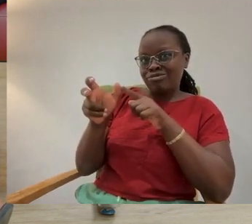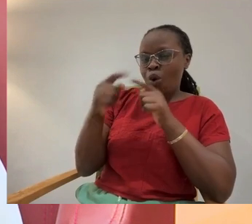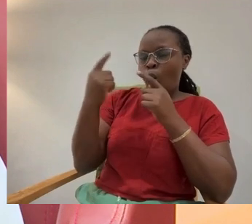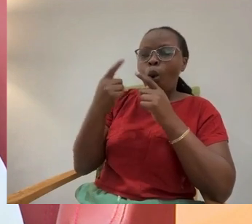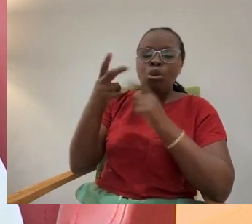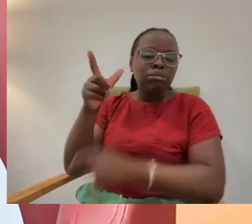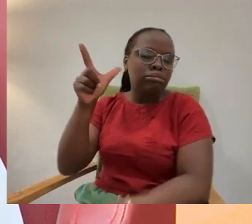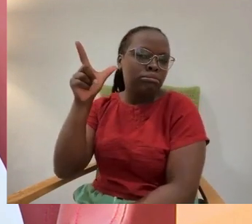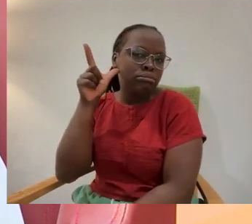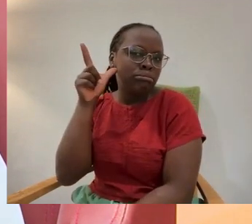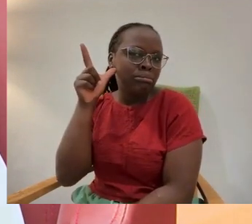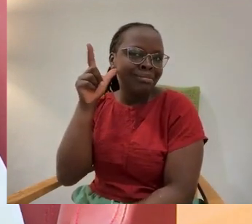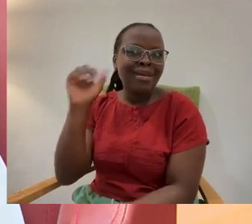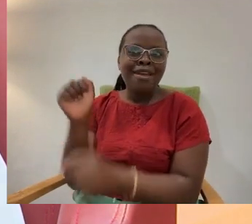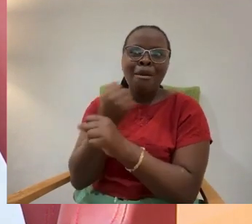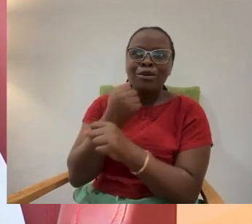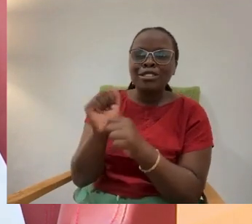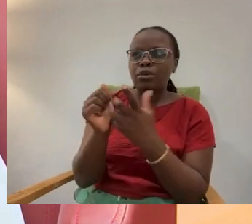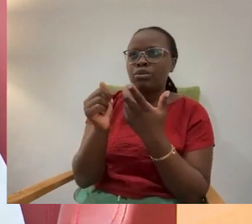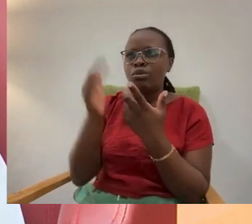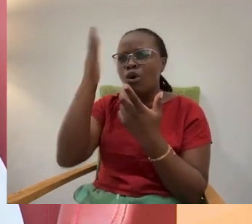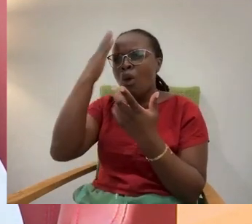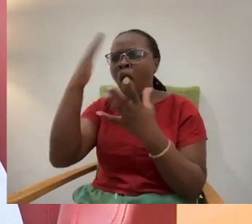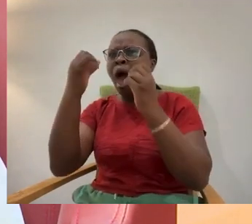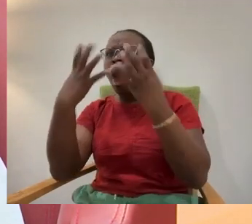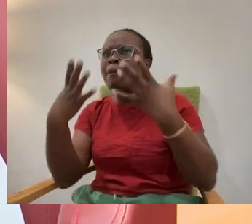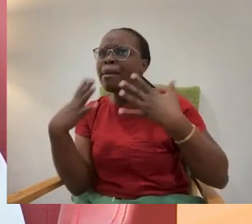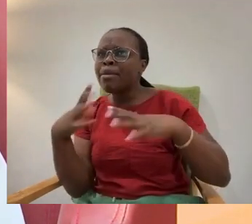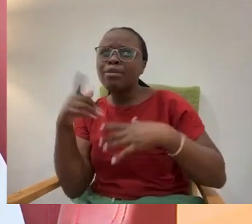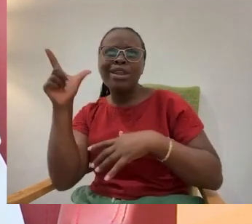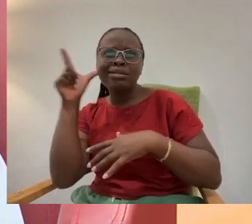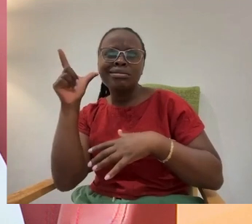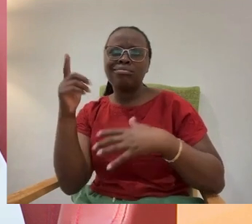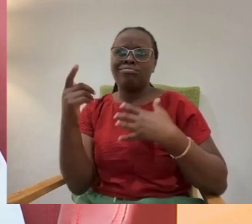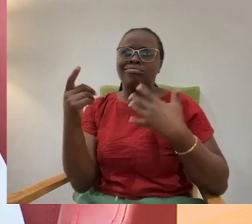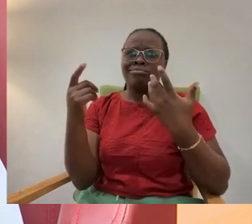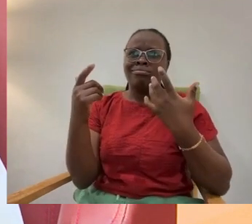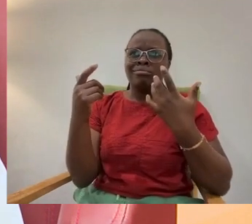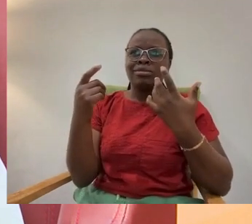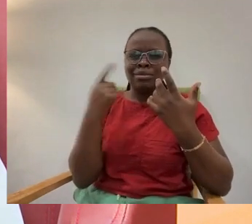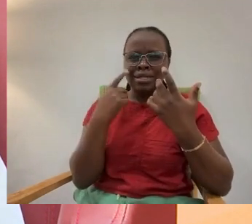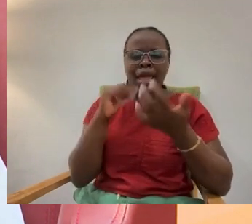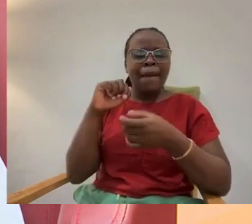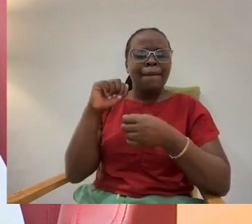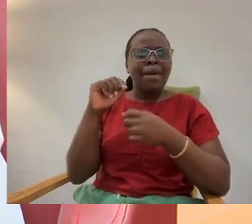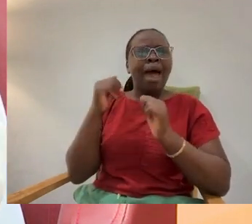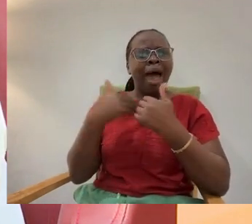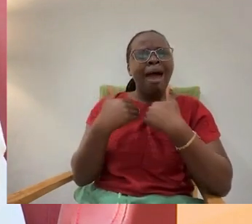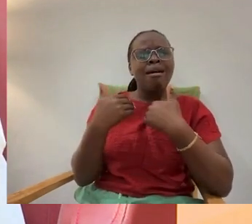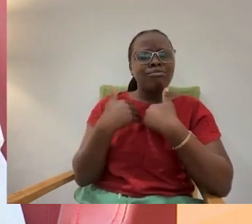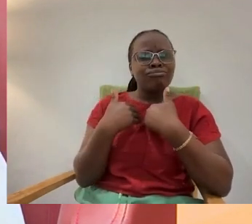to track user engagement and other forms of engagement during learning. There has